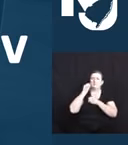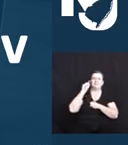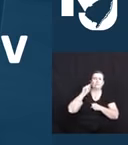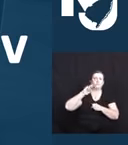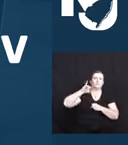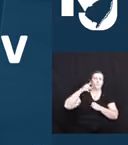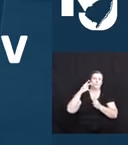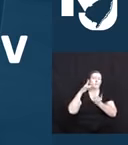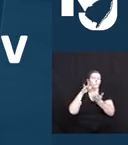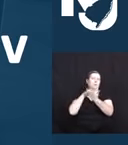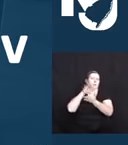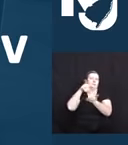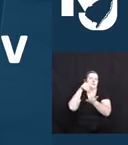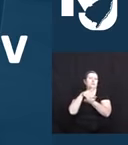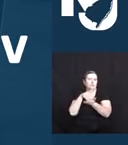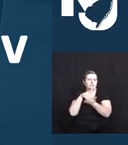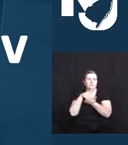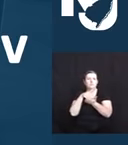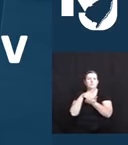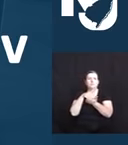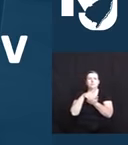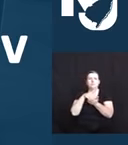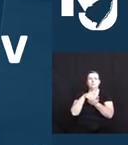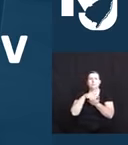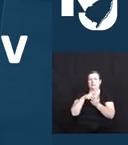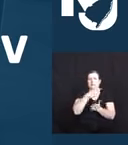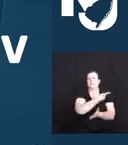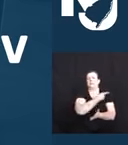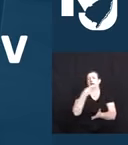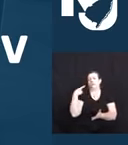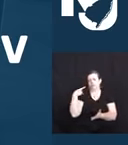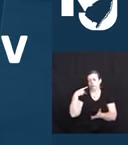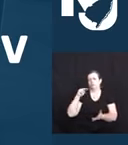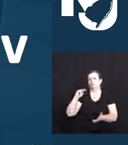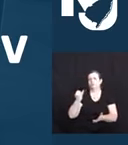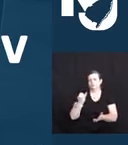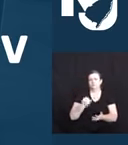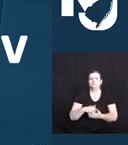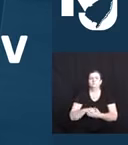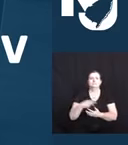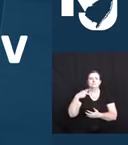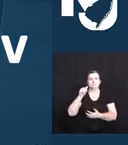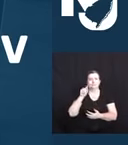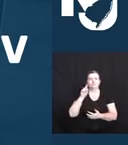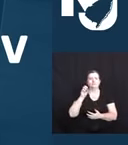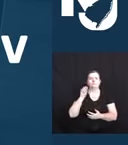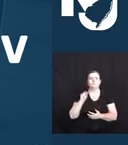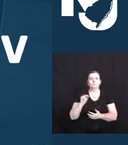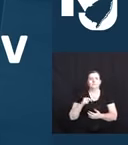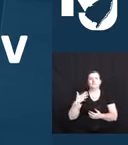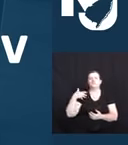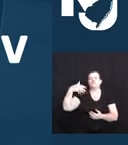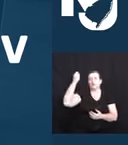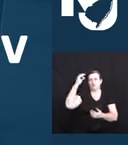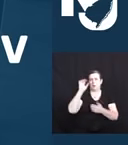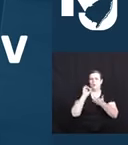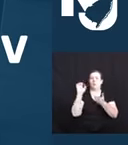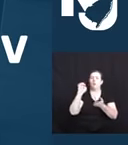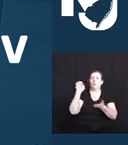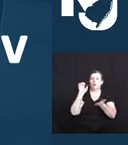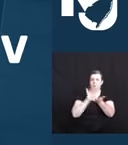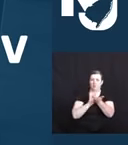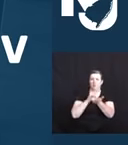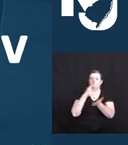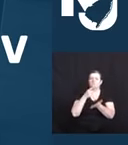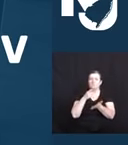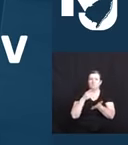Paterson, holding a variety of positions, including Chief of Emergency Medicine. He became an EMT as